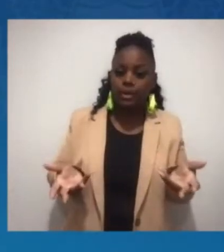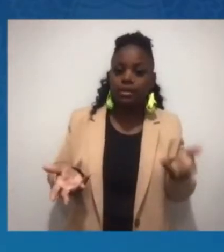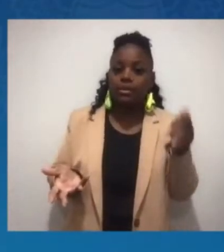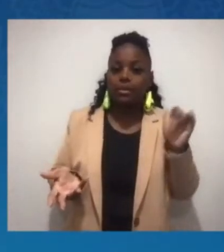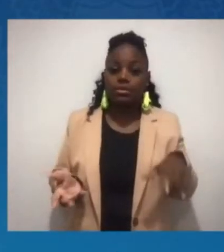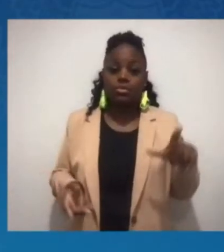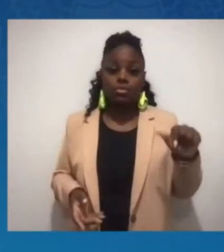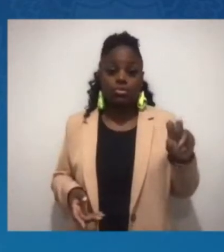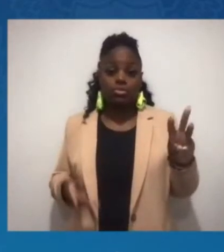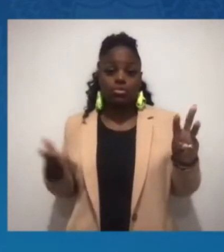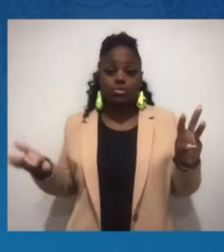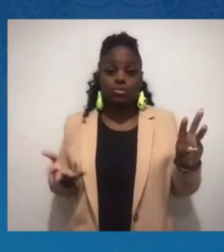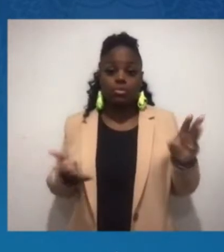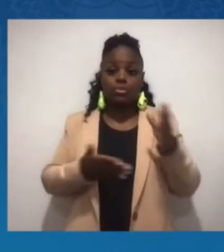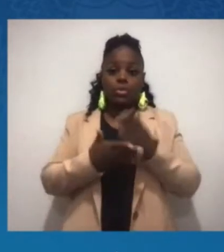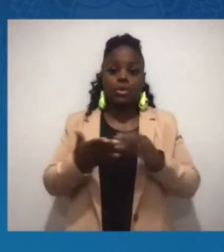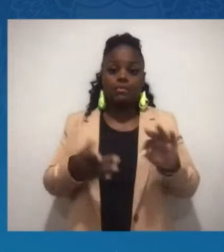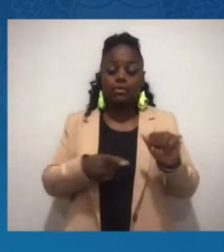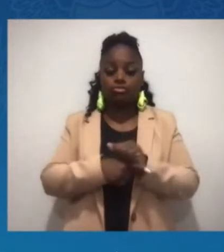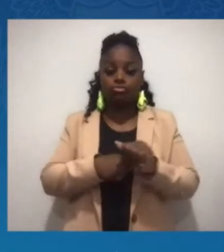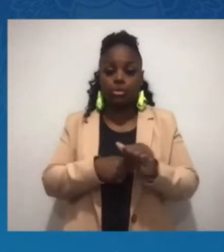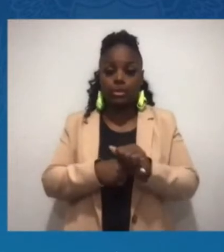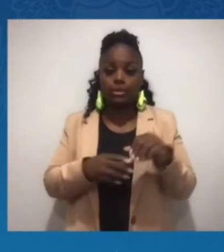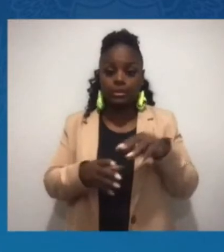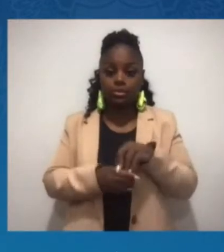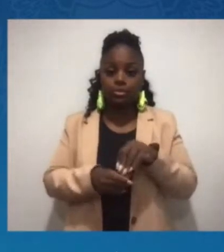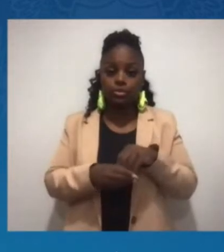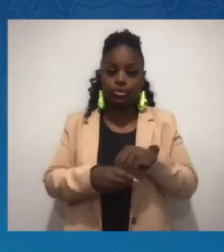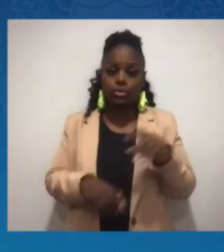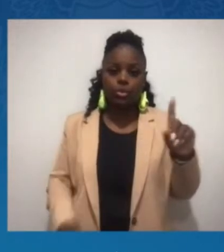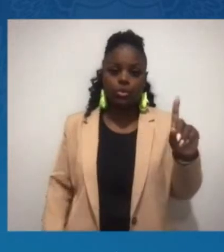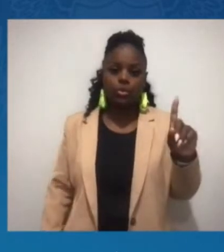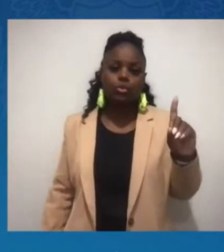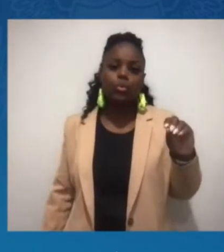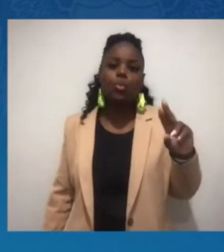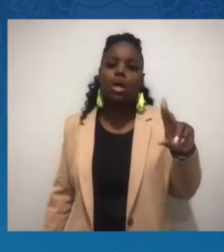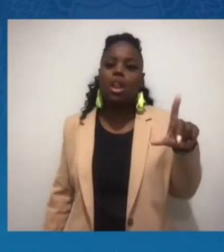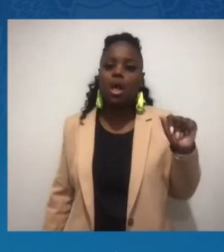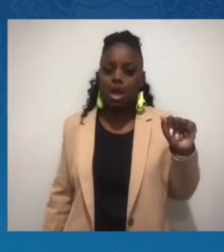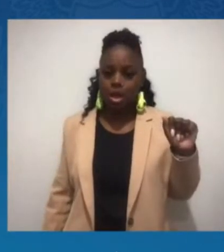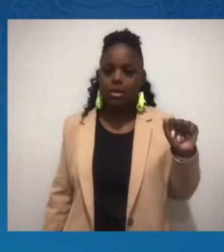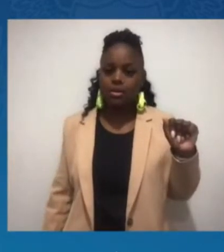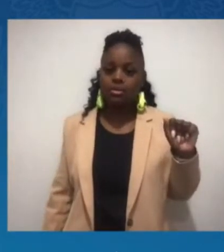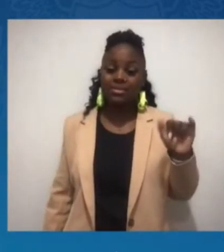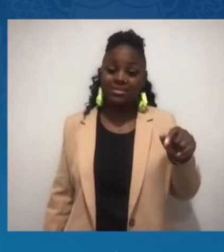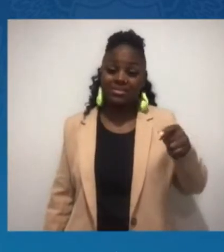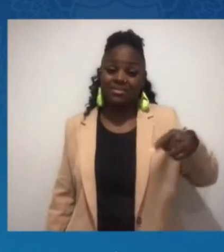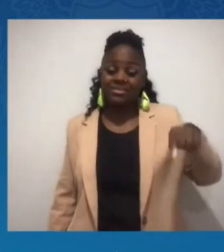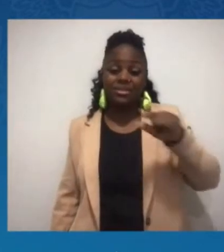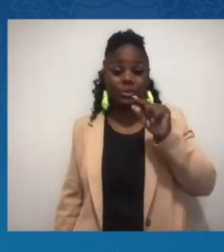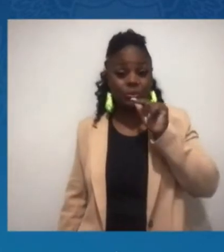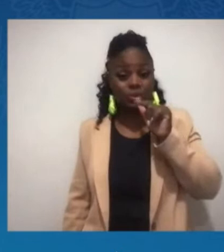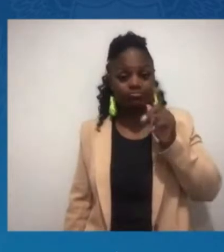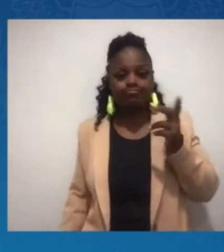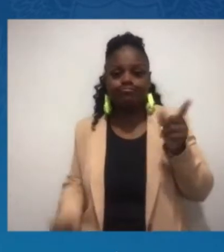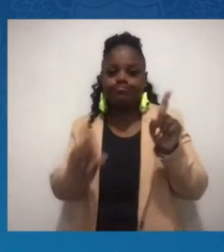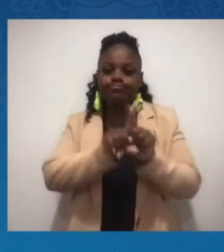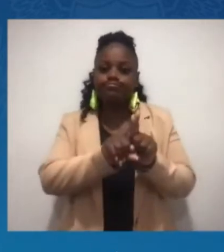doulas. Yes, who are some of the most knowledgeable and